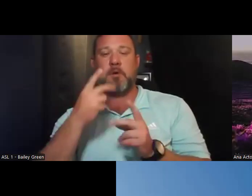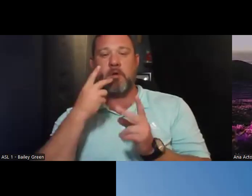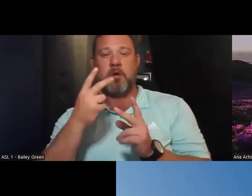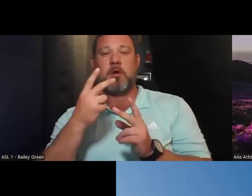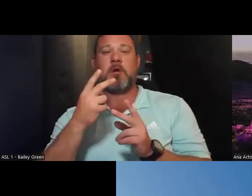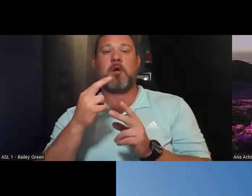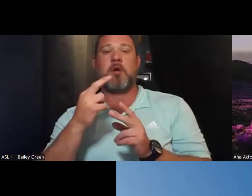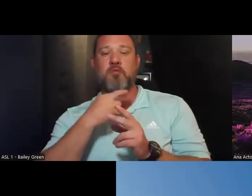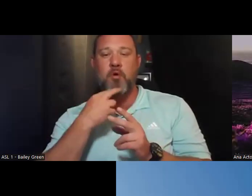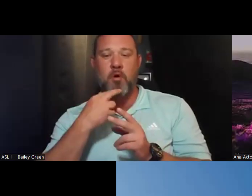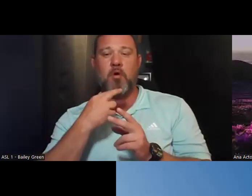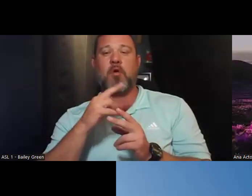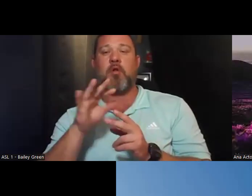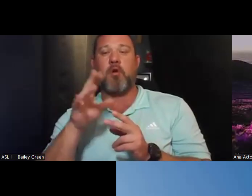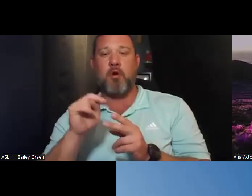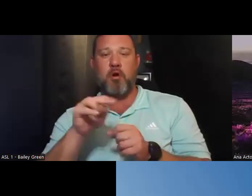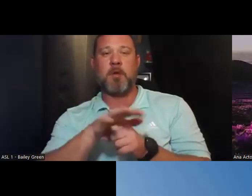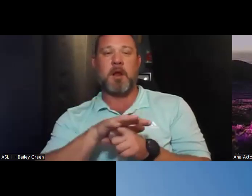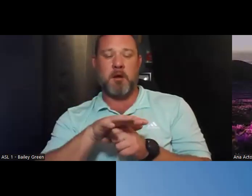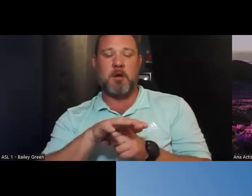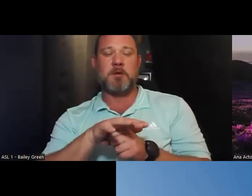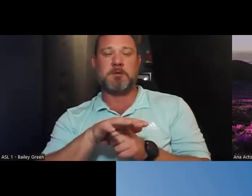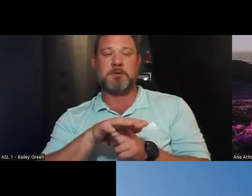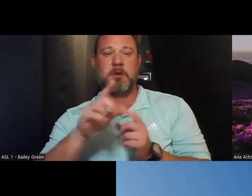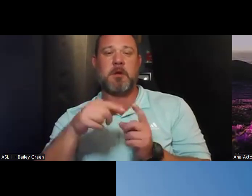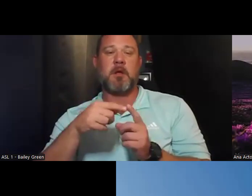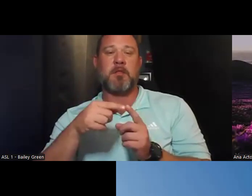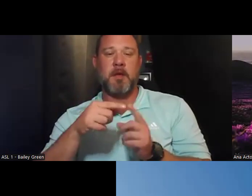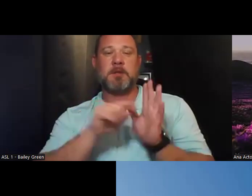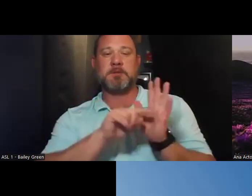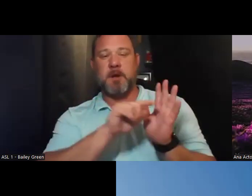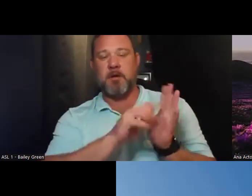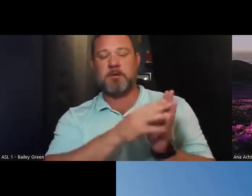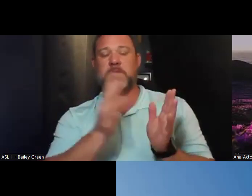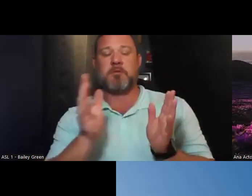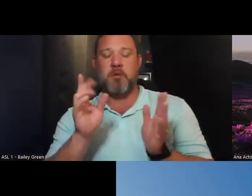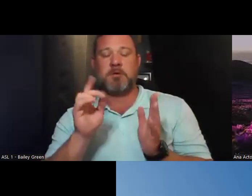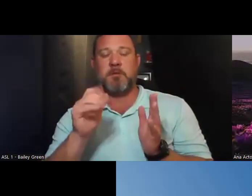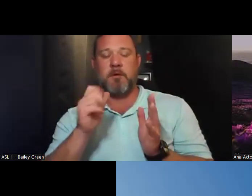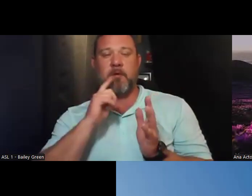rural versus urban areas, and then disparities across demographic groups for LGBTQ